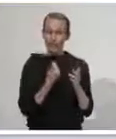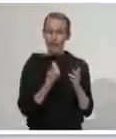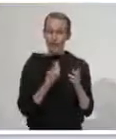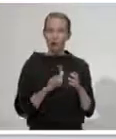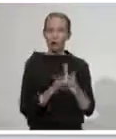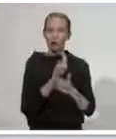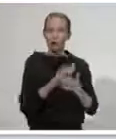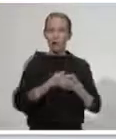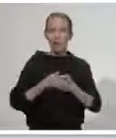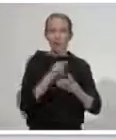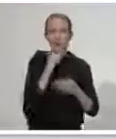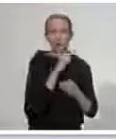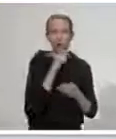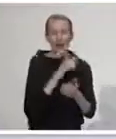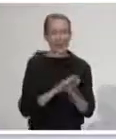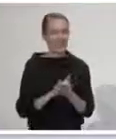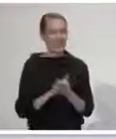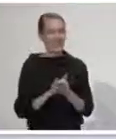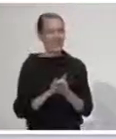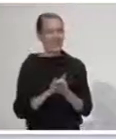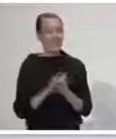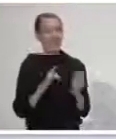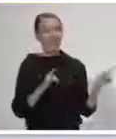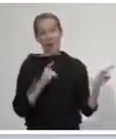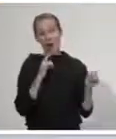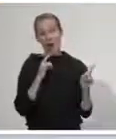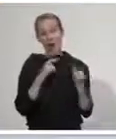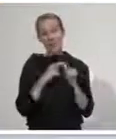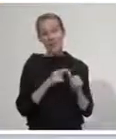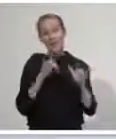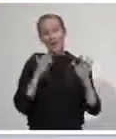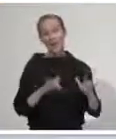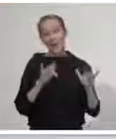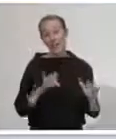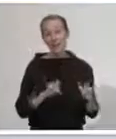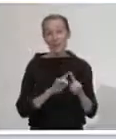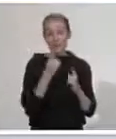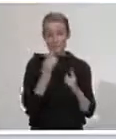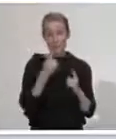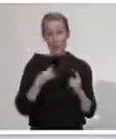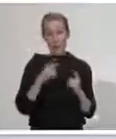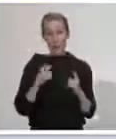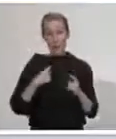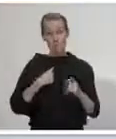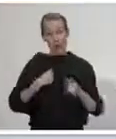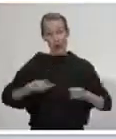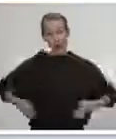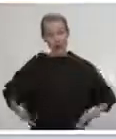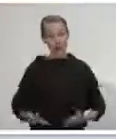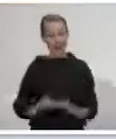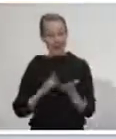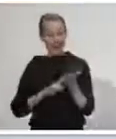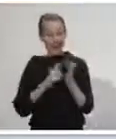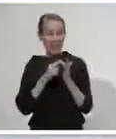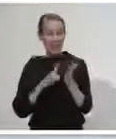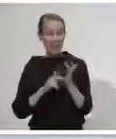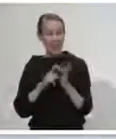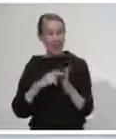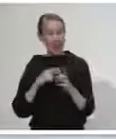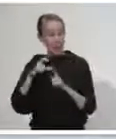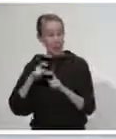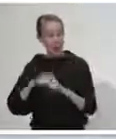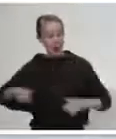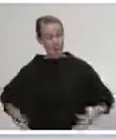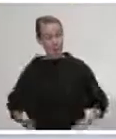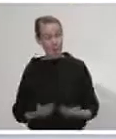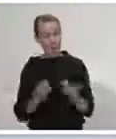number 10 onesie for Neve when she arrived, so we'll be making sure that we reciprocate. We have had a small exchange, though,